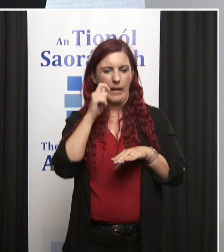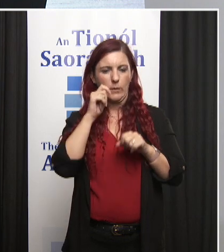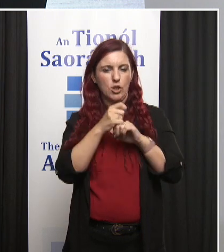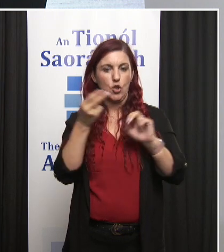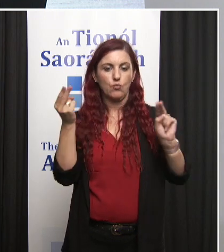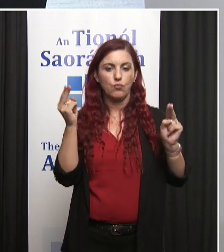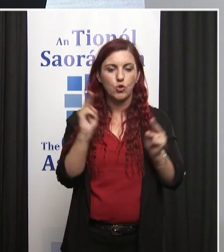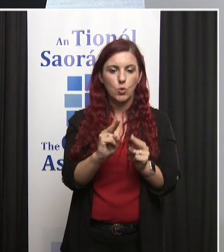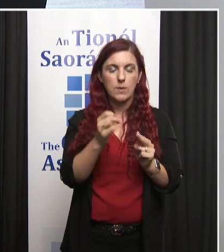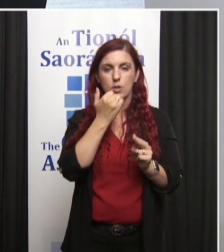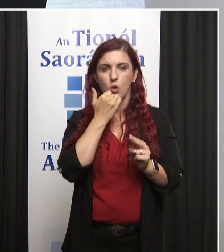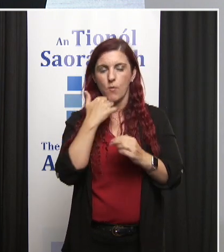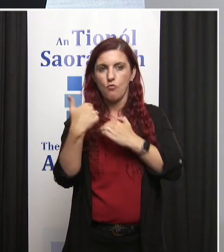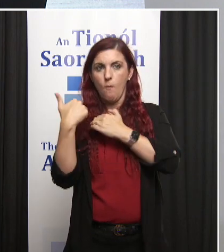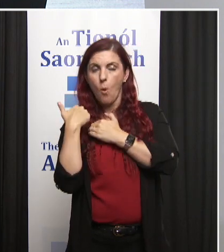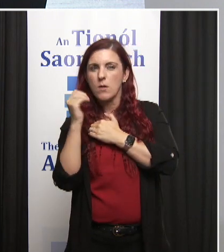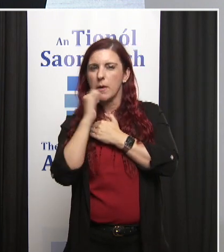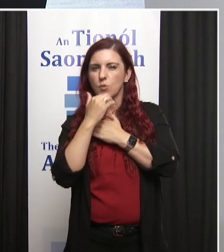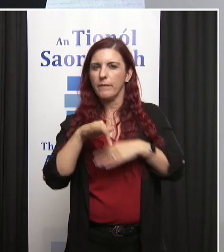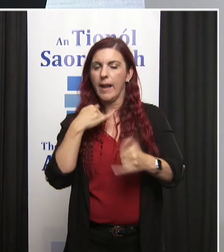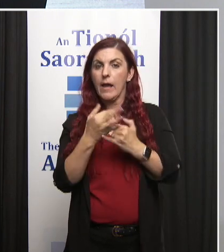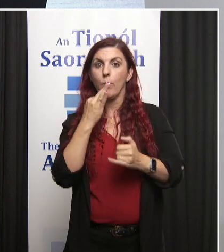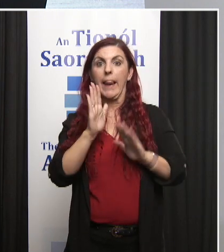that could tangibly be